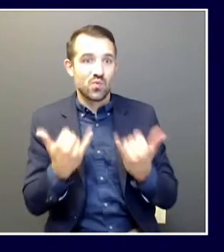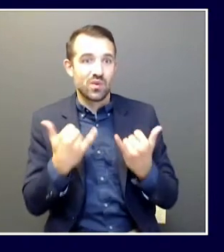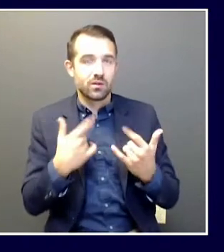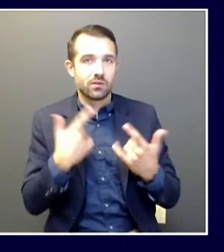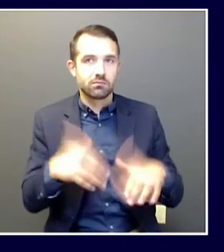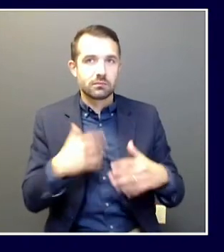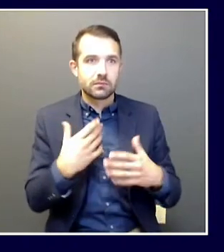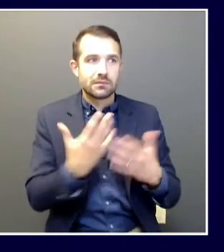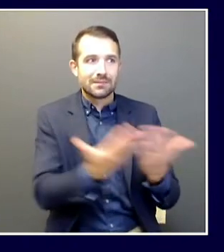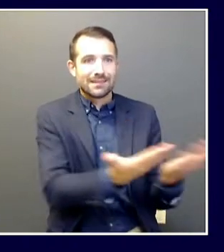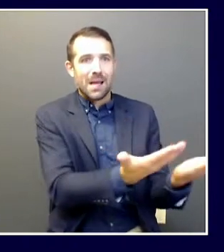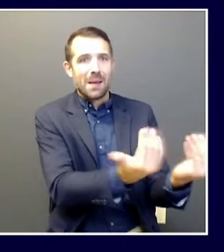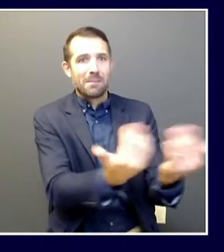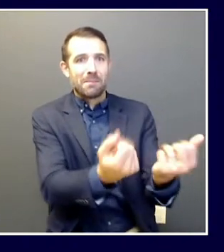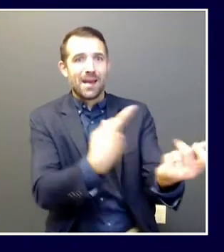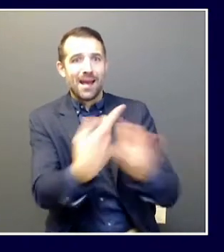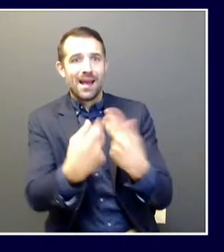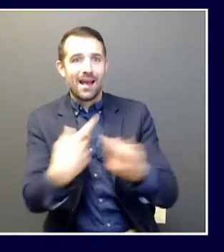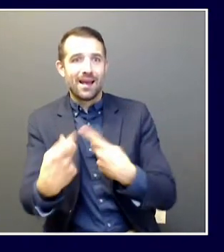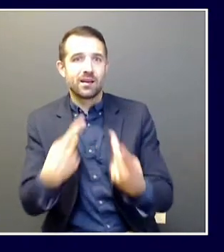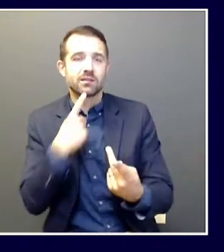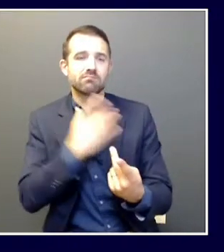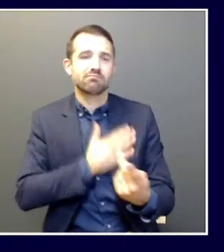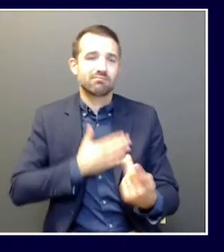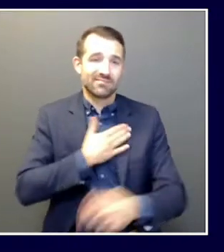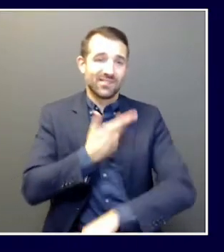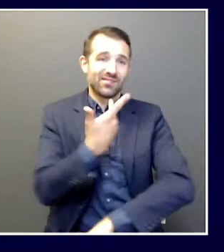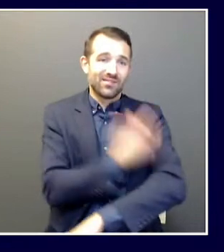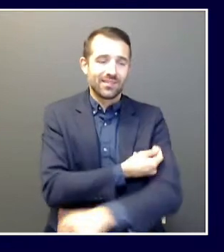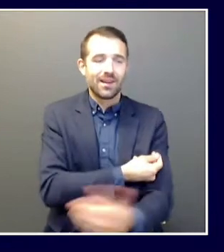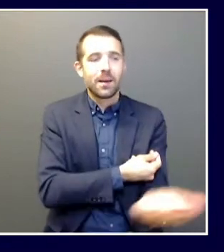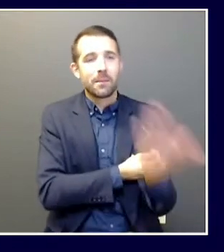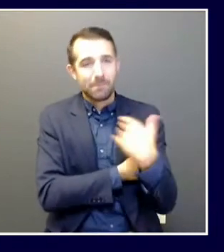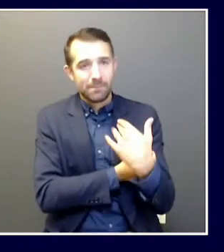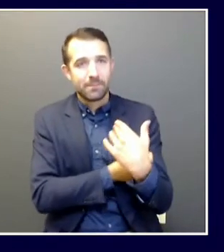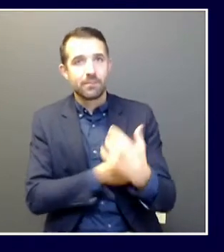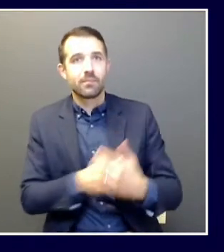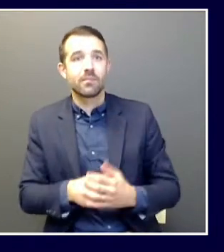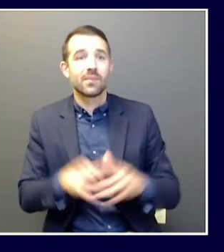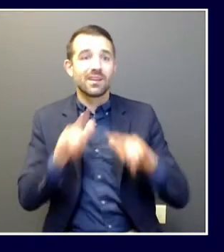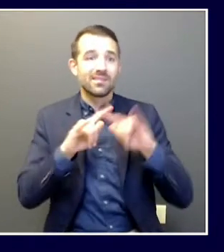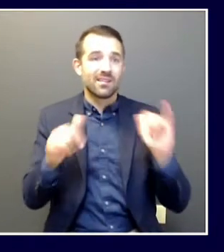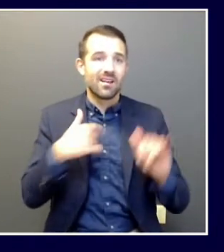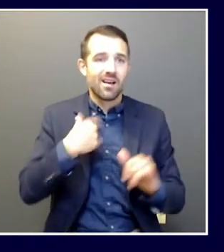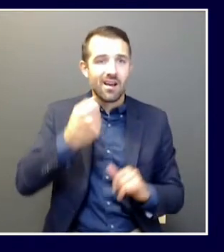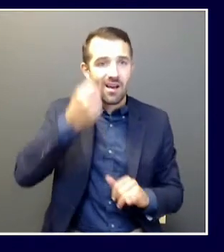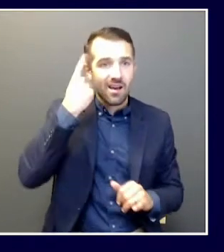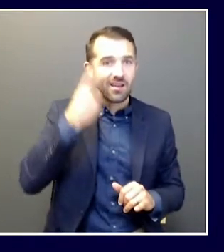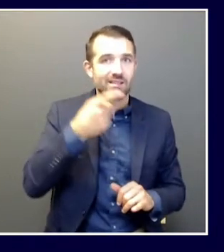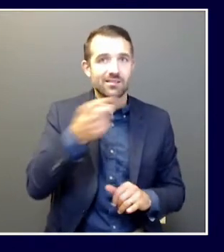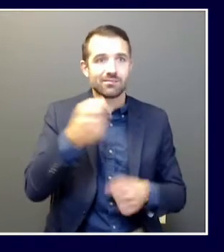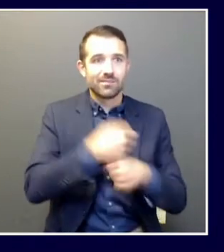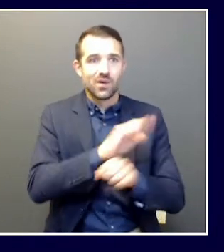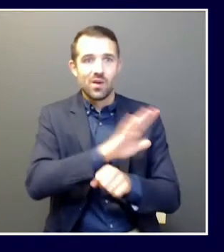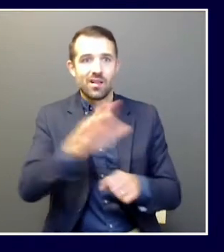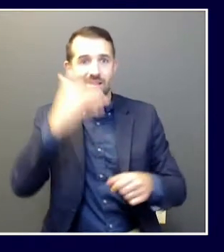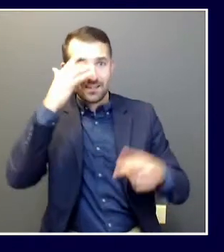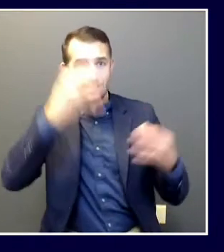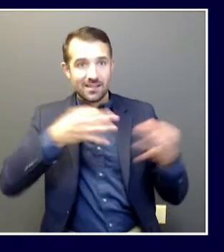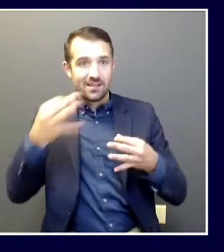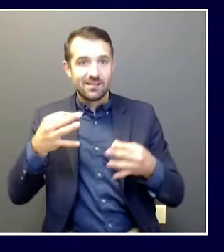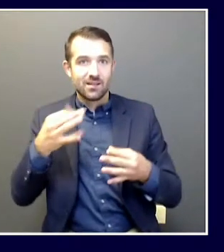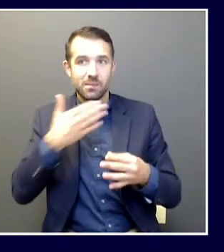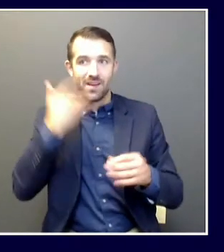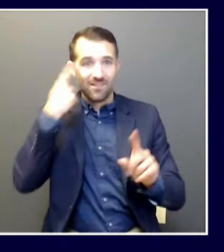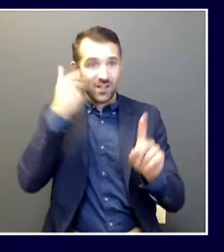get vaccinated and come back into the healthcare fold. But I also understand that people make decisions and they've got to do what's best for them. Even